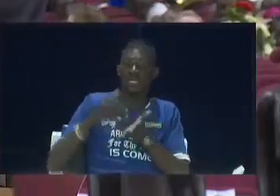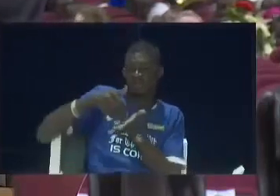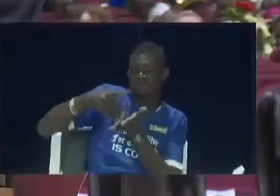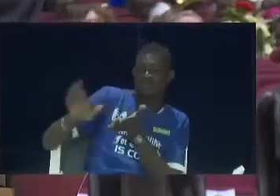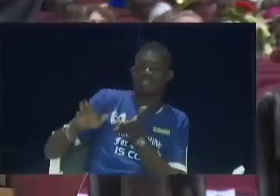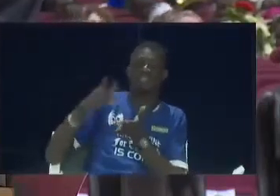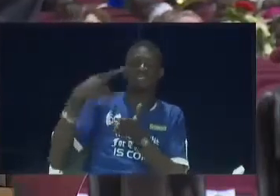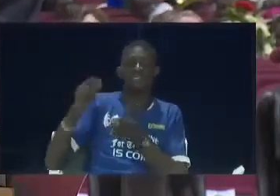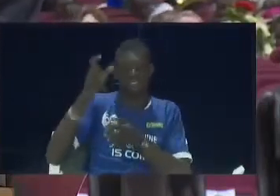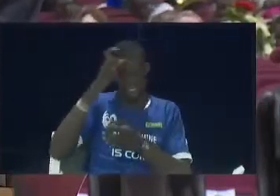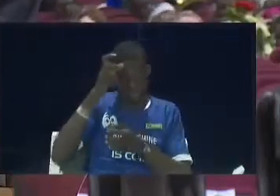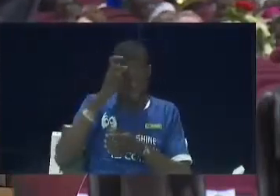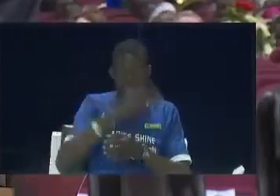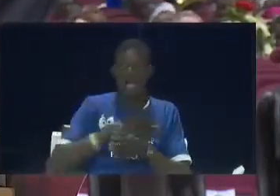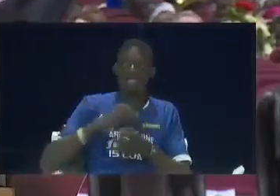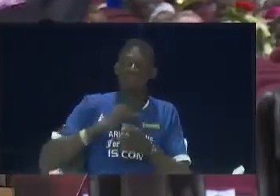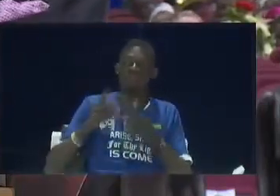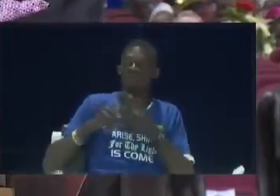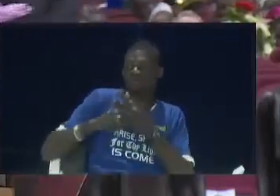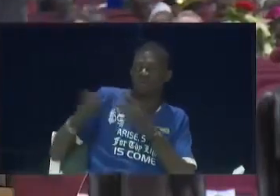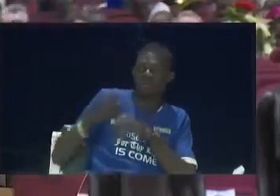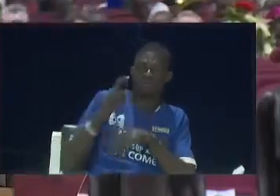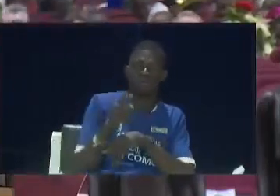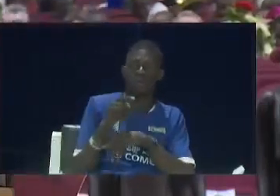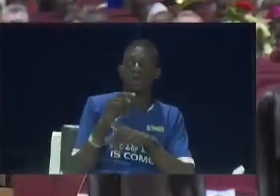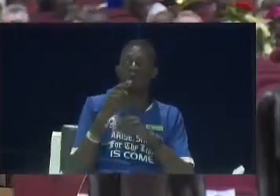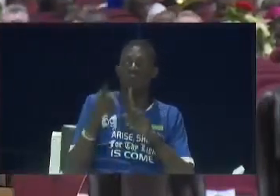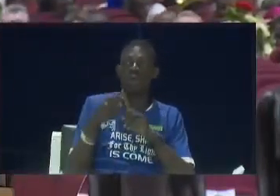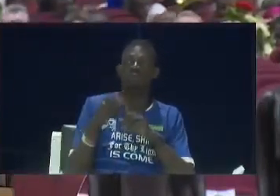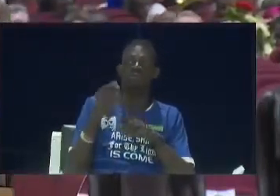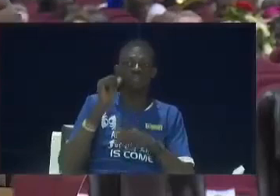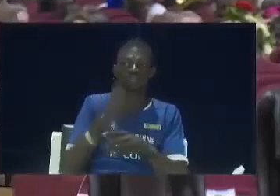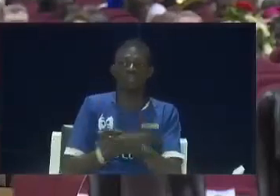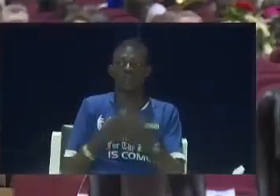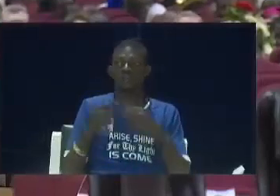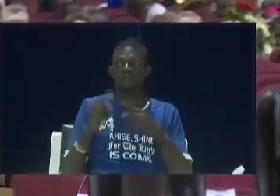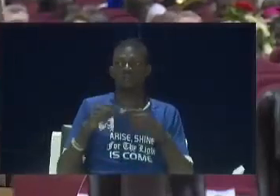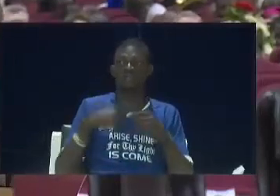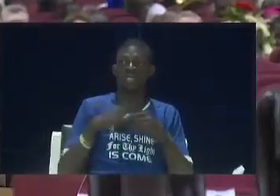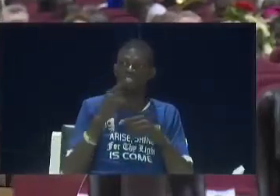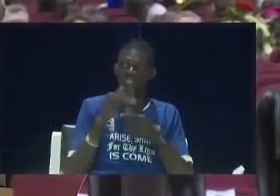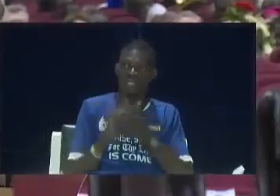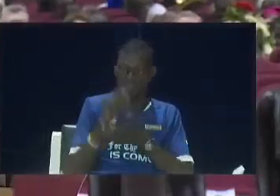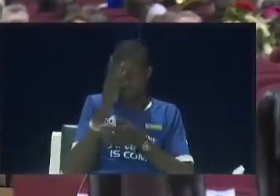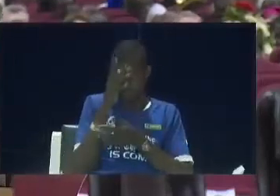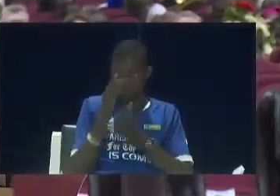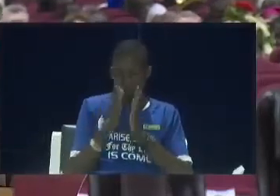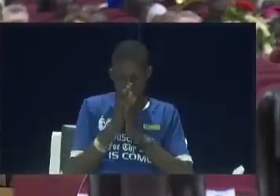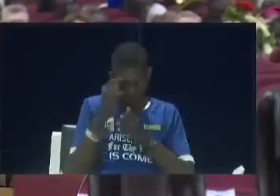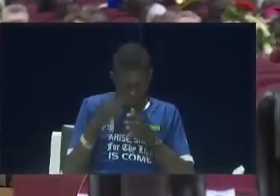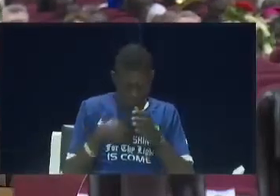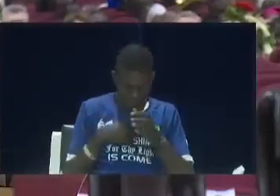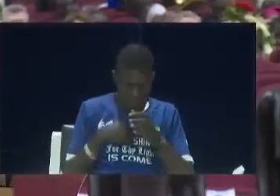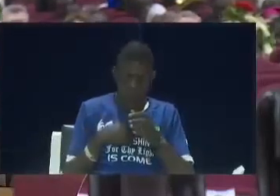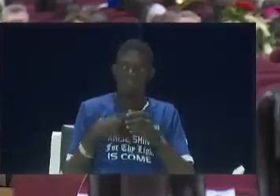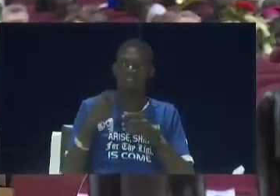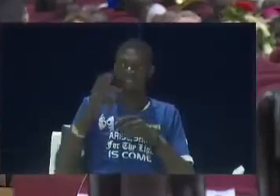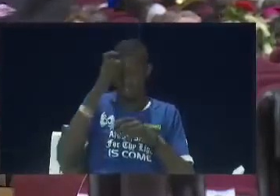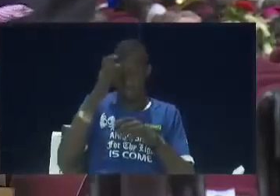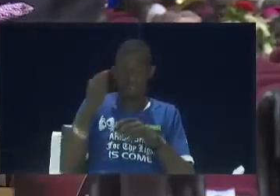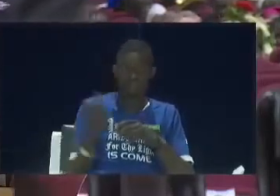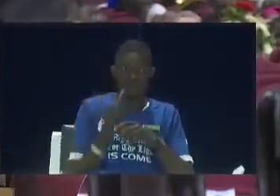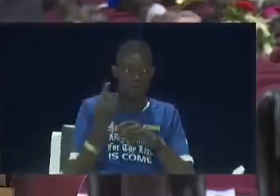the devil and we flee from you. One of my daughters came to me some time ago. I said, Daddy, pray for me. The devil is